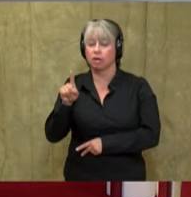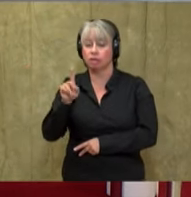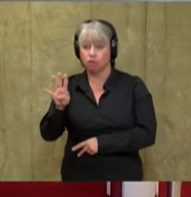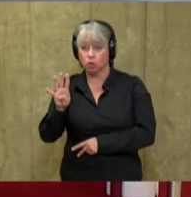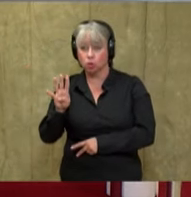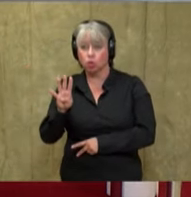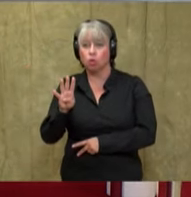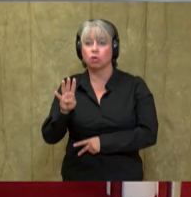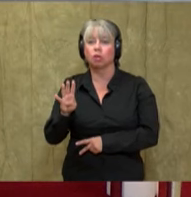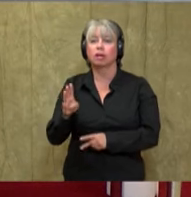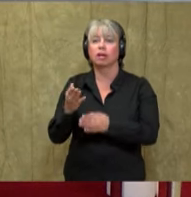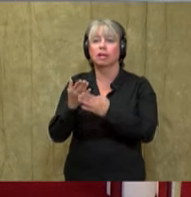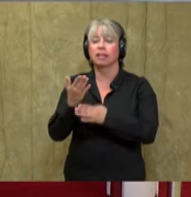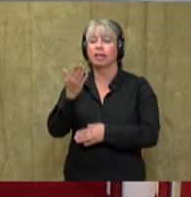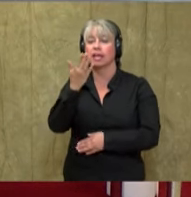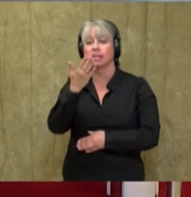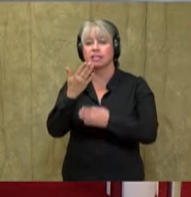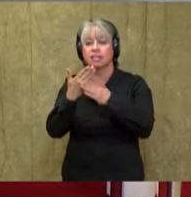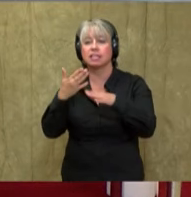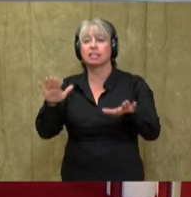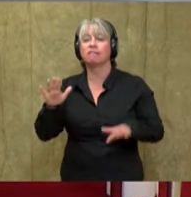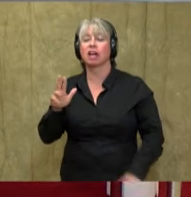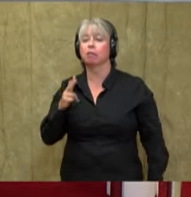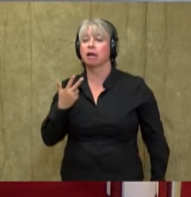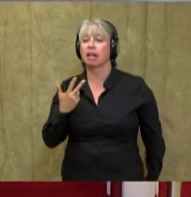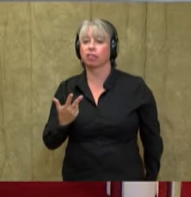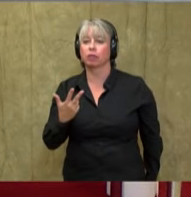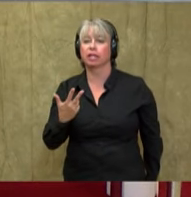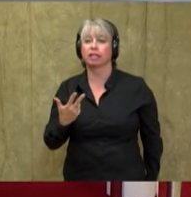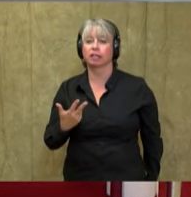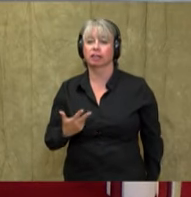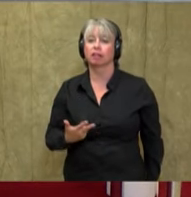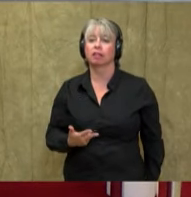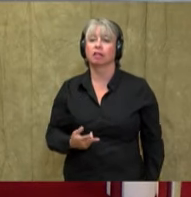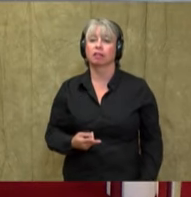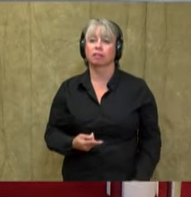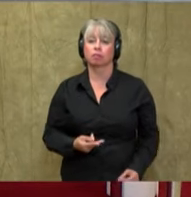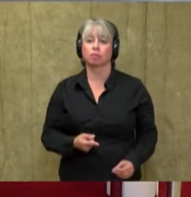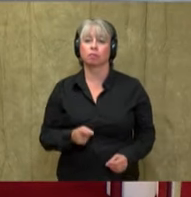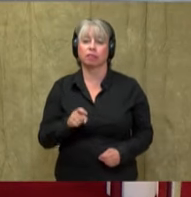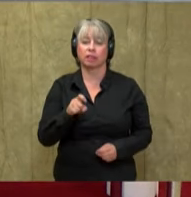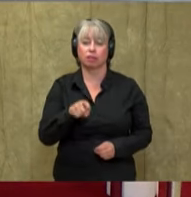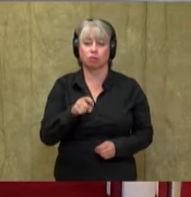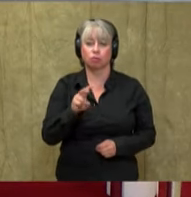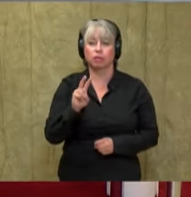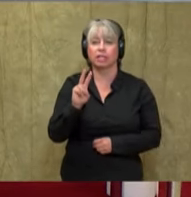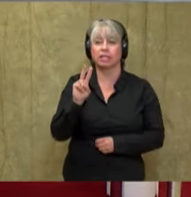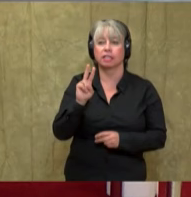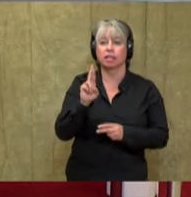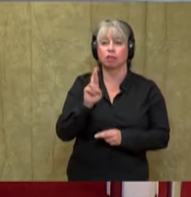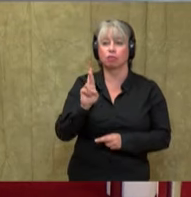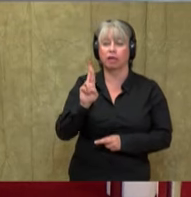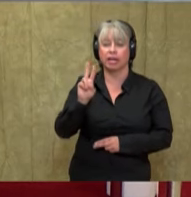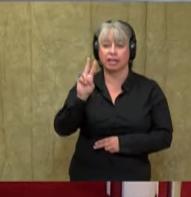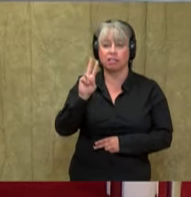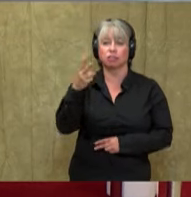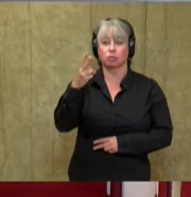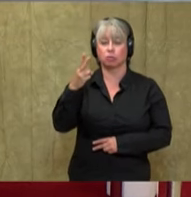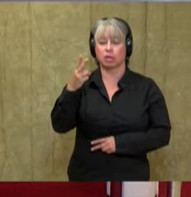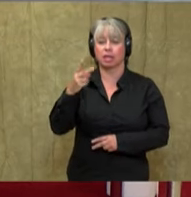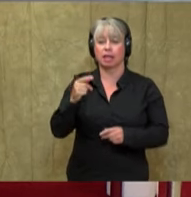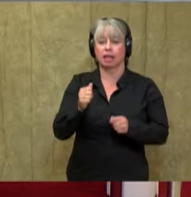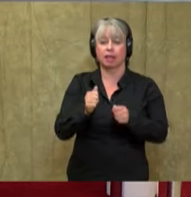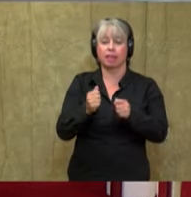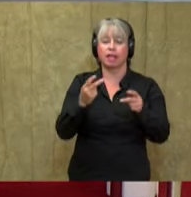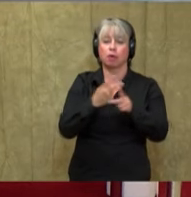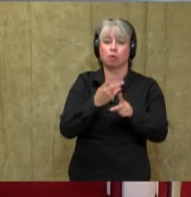is, there's several steps, but they're not hard steps. Remember, we need to square our radius first. Then we start multiplying